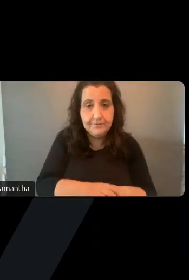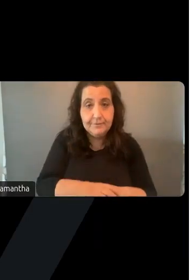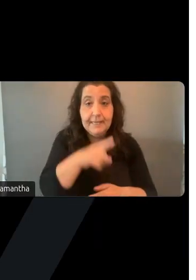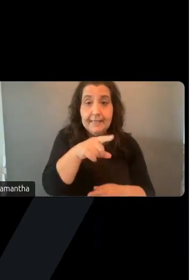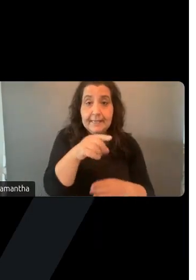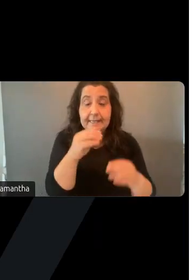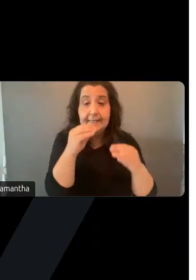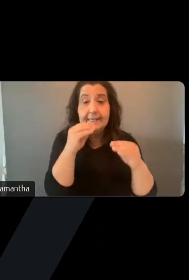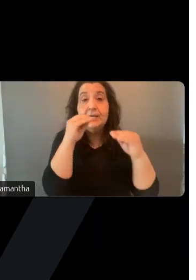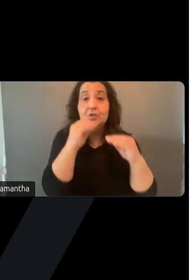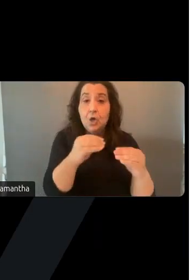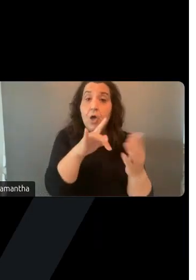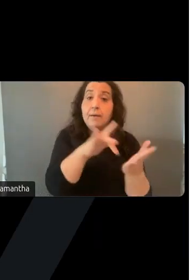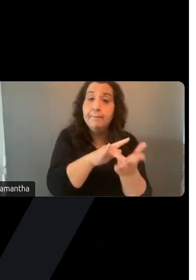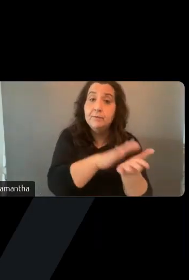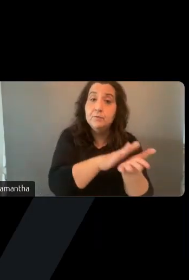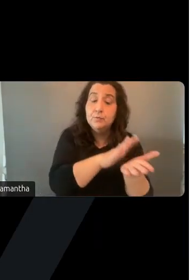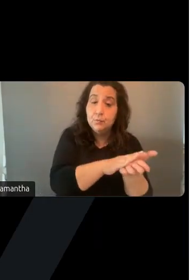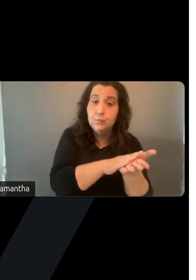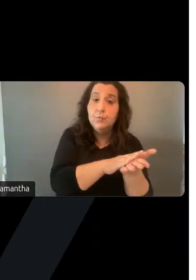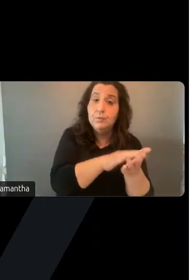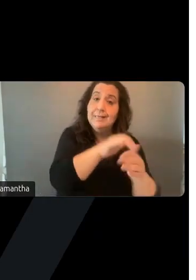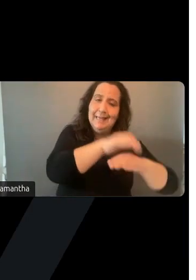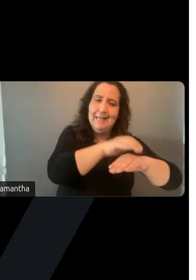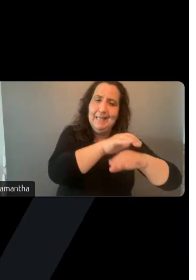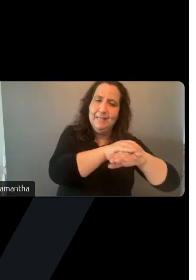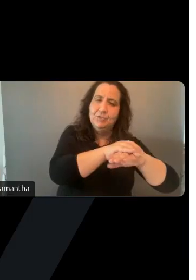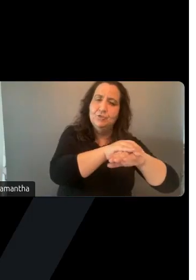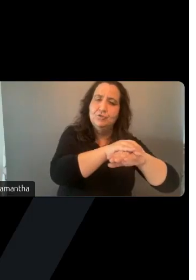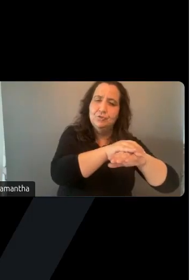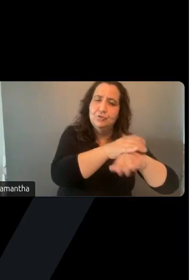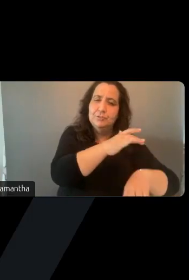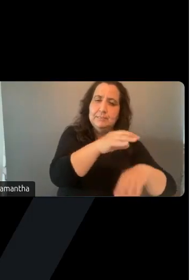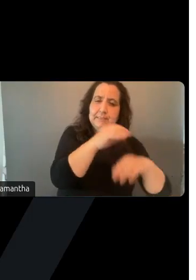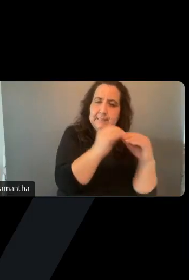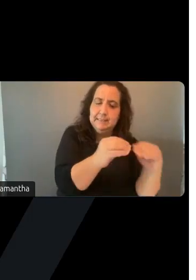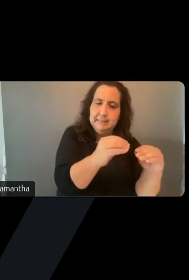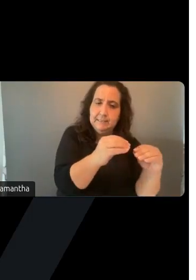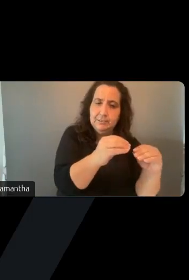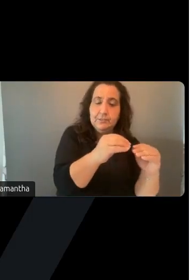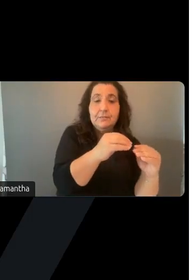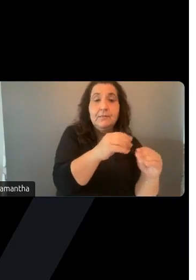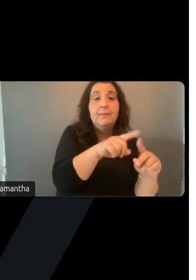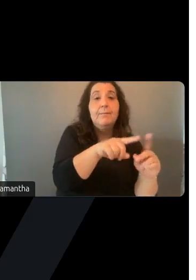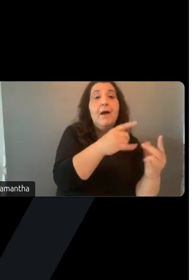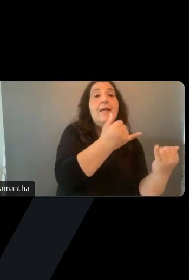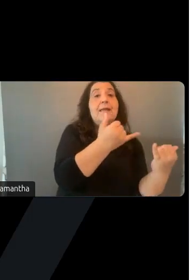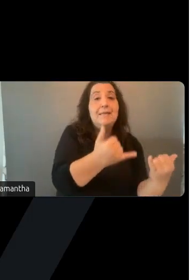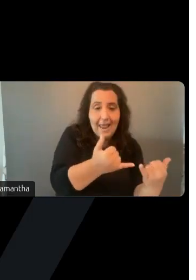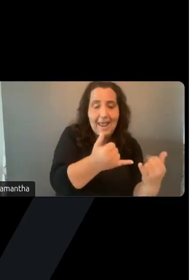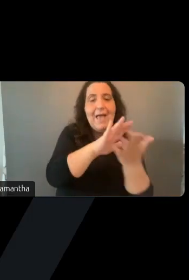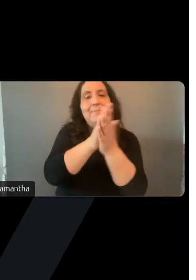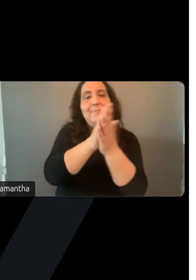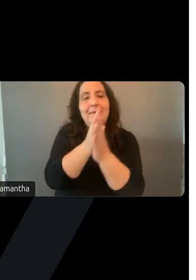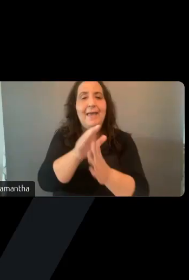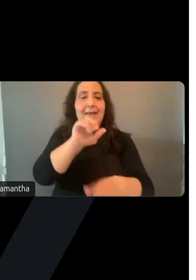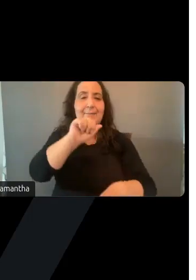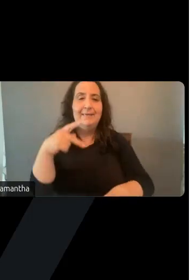He taught middle school English language arts. He's actually currently an assistant principal in a school.